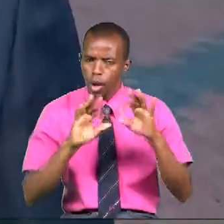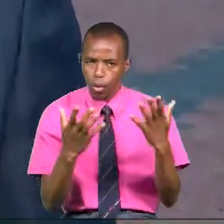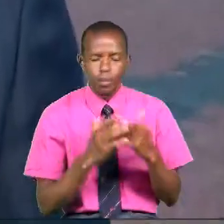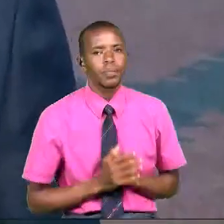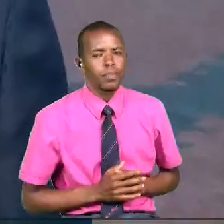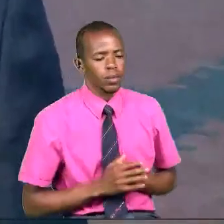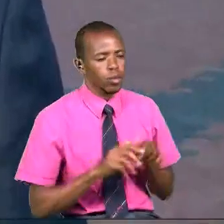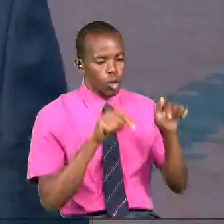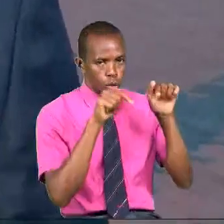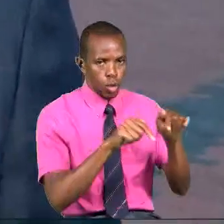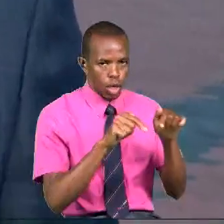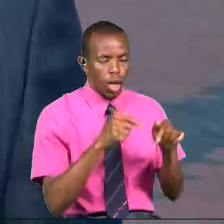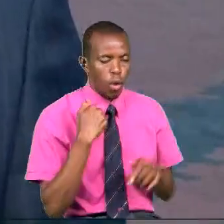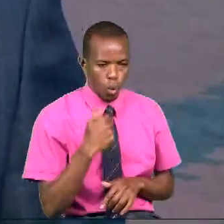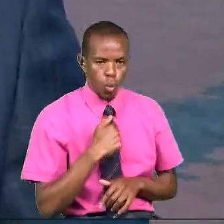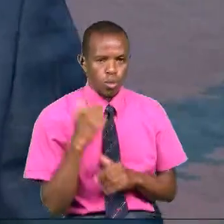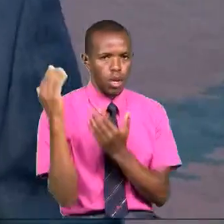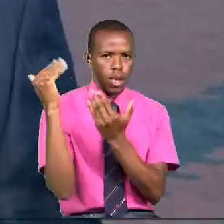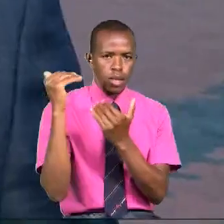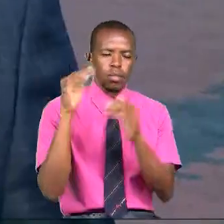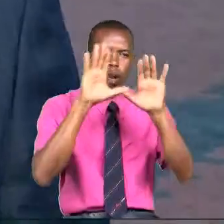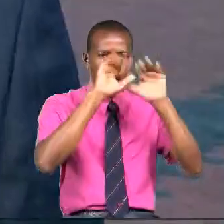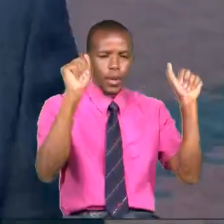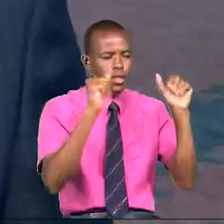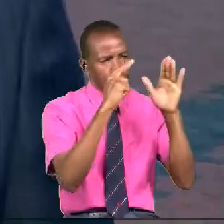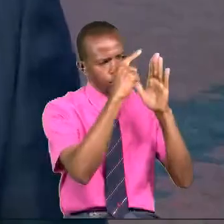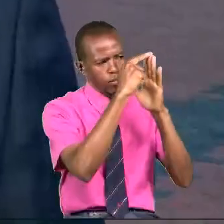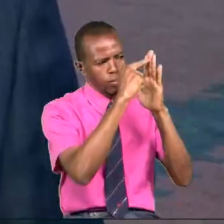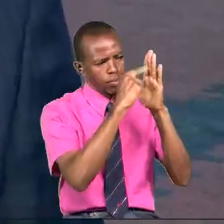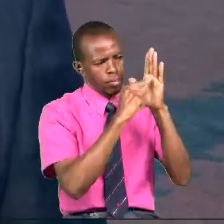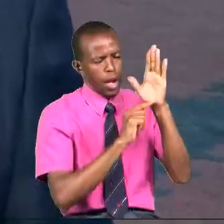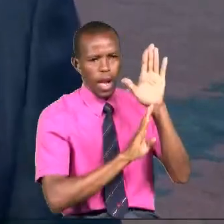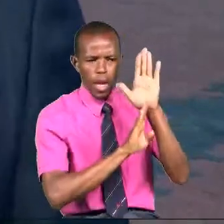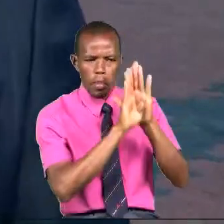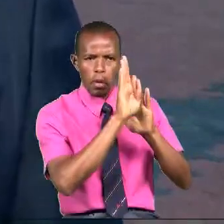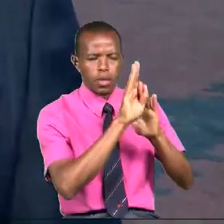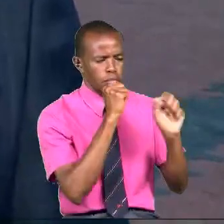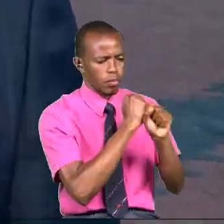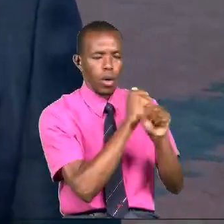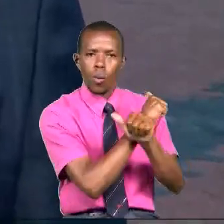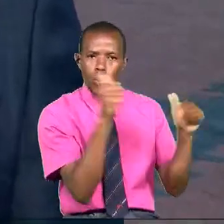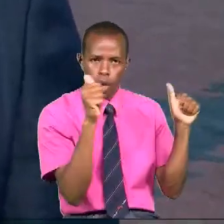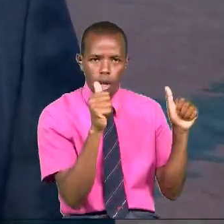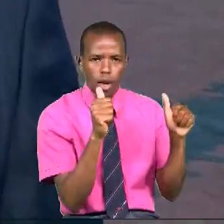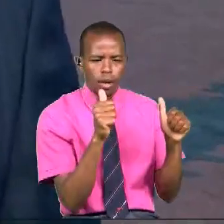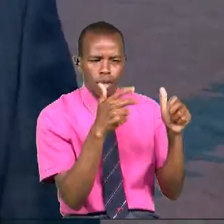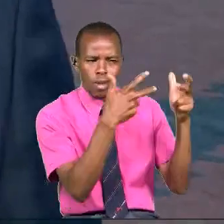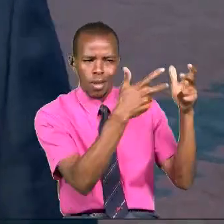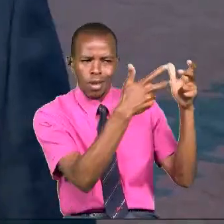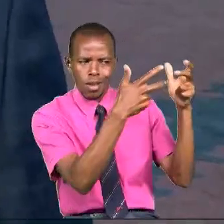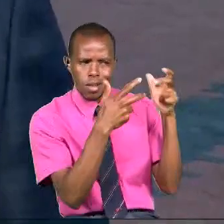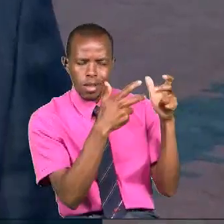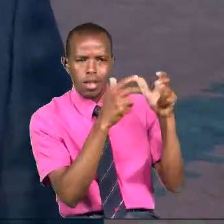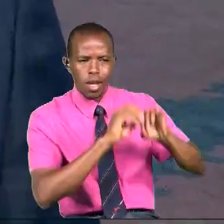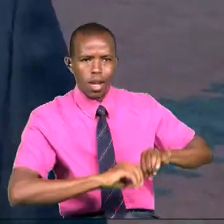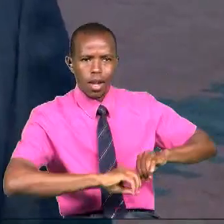Today we expected the president to highlight his development record, which he did very well. In fact, if you listen keenly to the president,